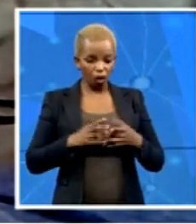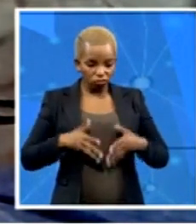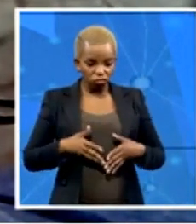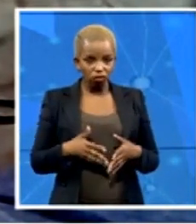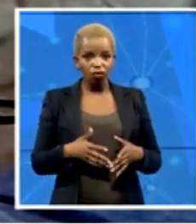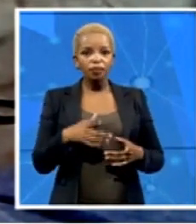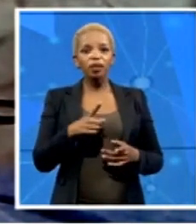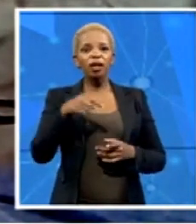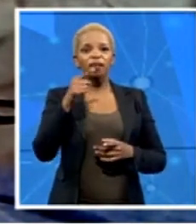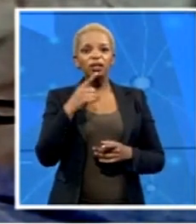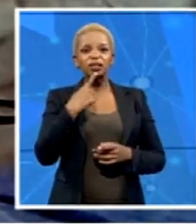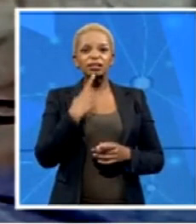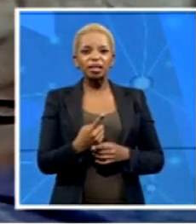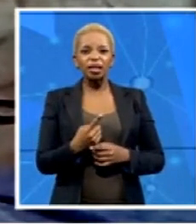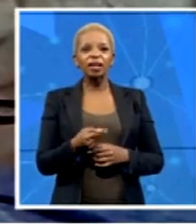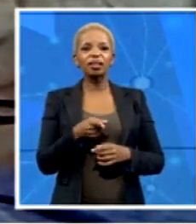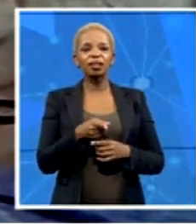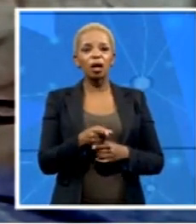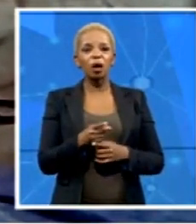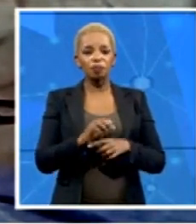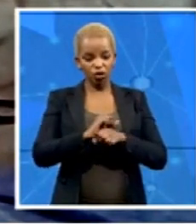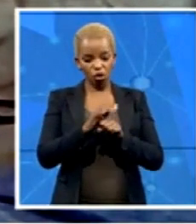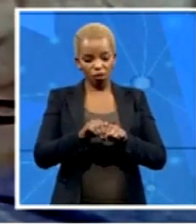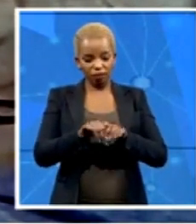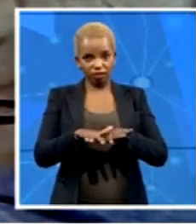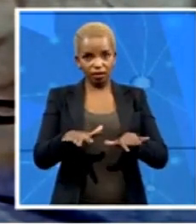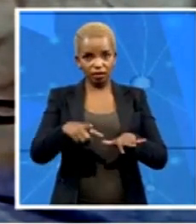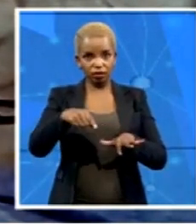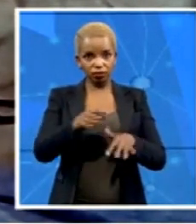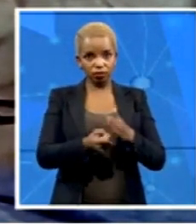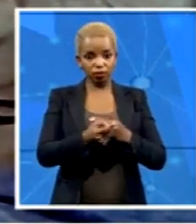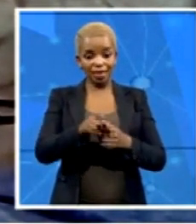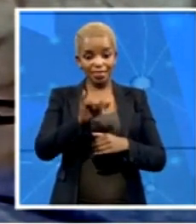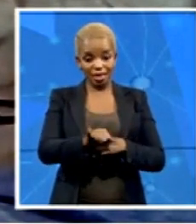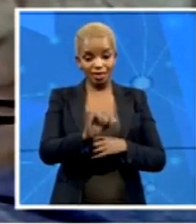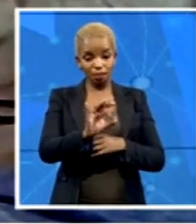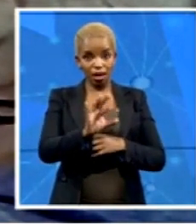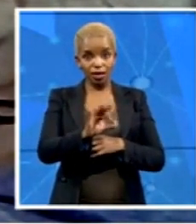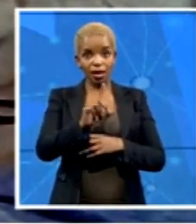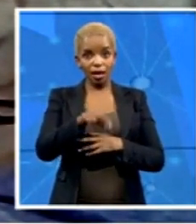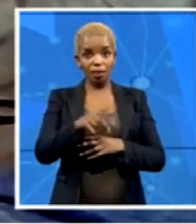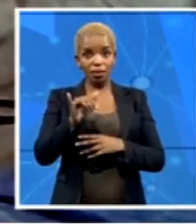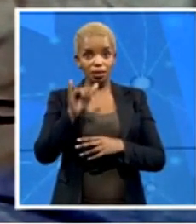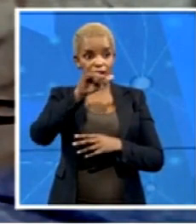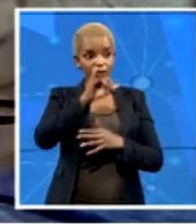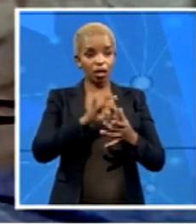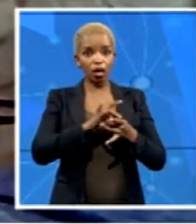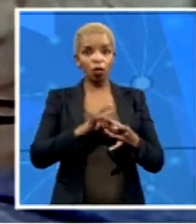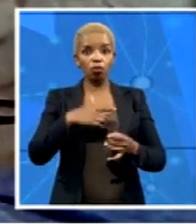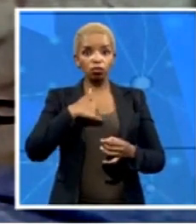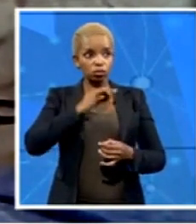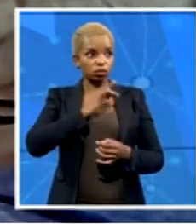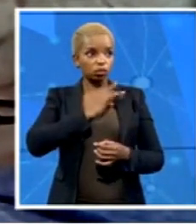COVID-19, and I had to fly home that Monday, and I was terrified that my flight was going to be cancelled, but it wasn't,